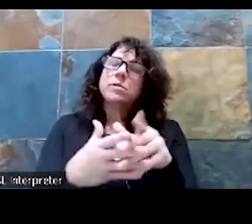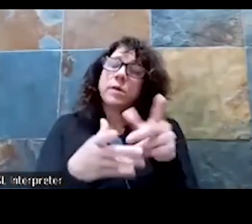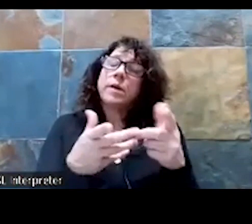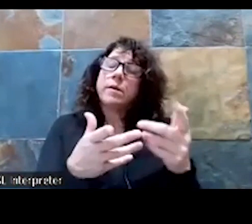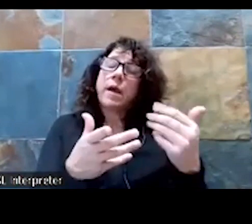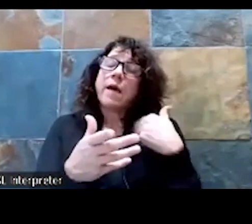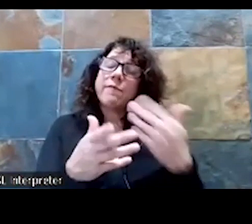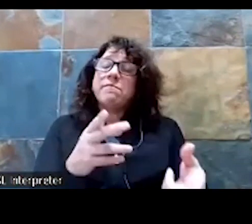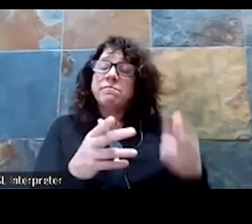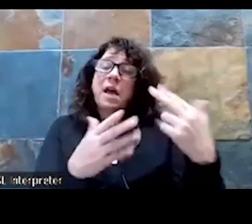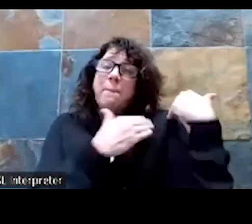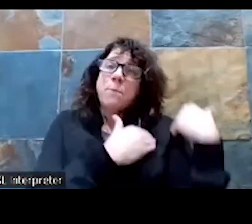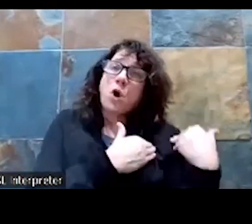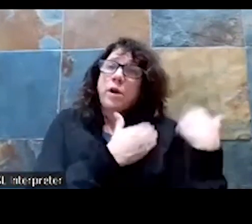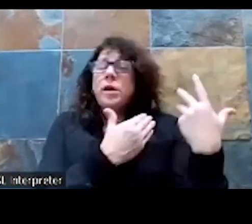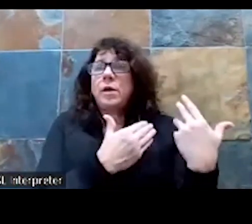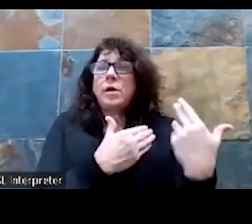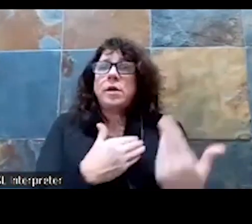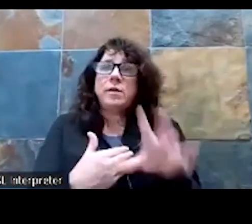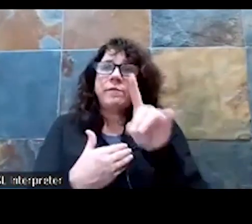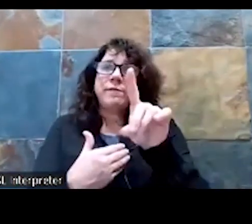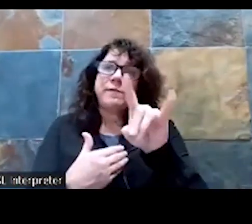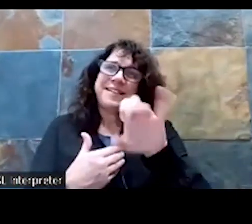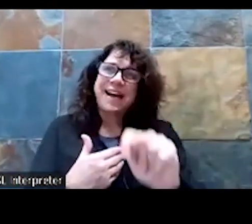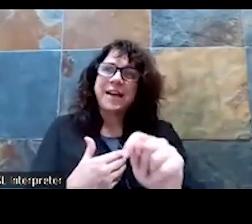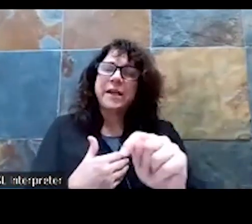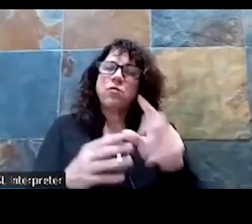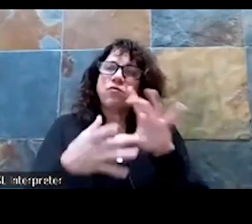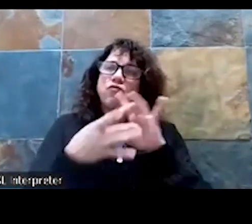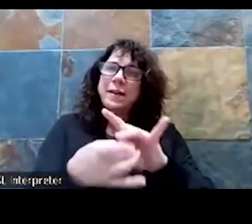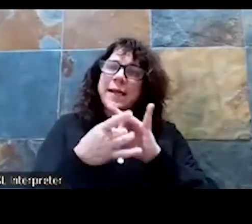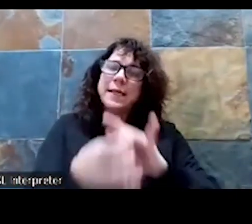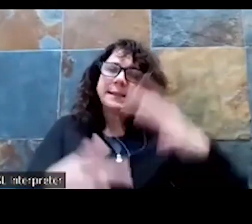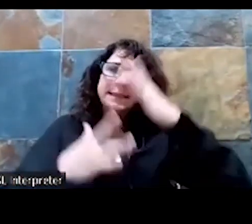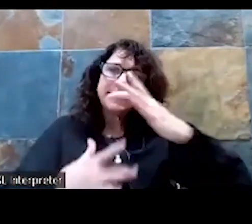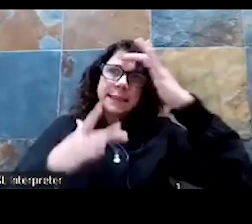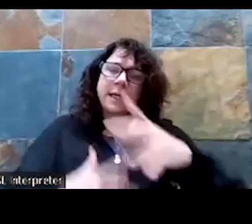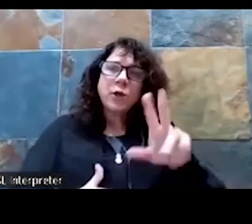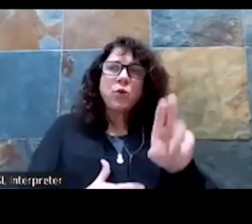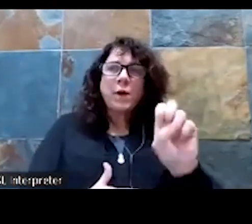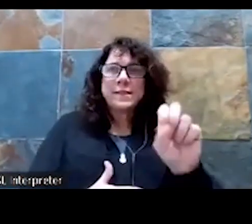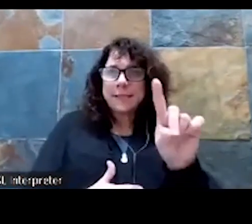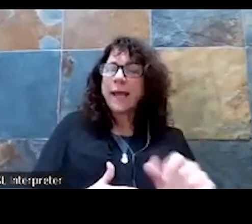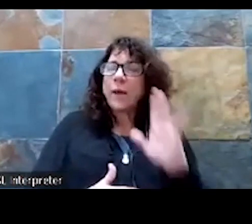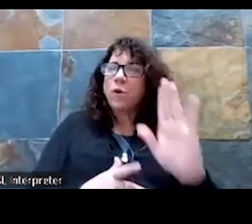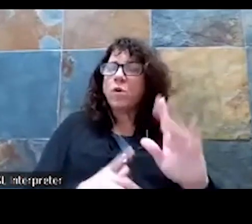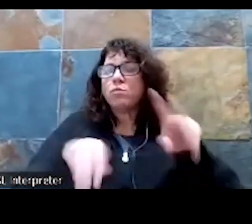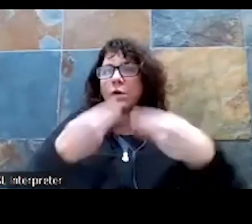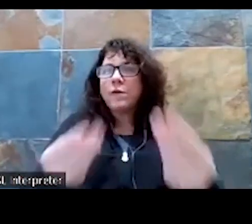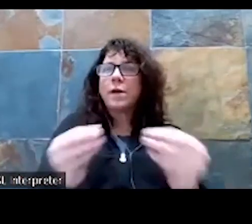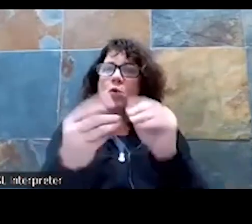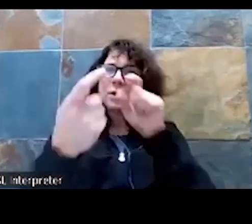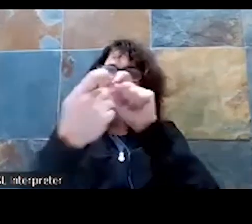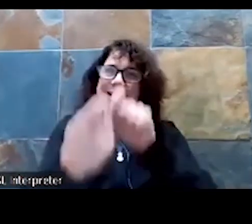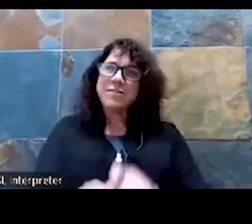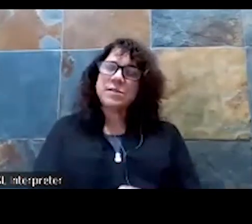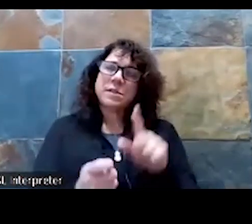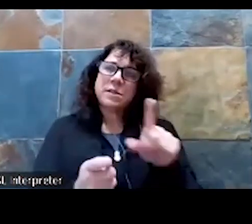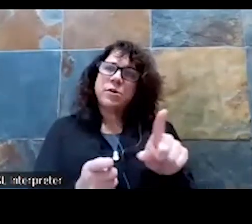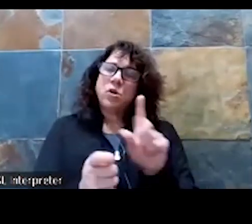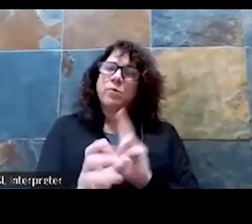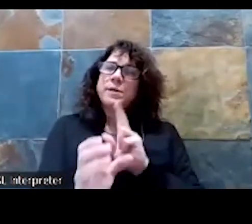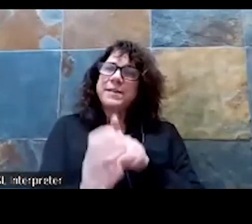of chronic diet-related diseases. USDA is going to provide more details about participation in this and future